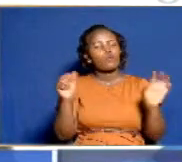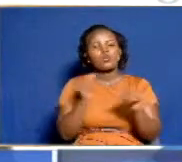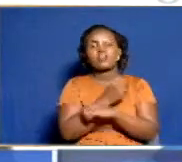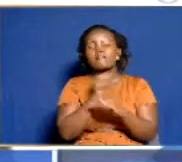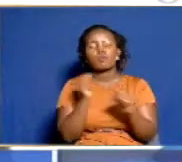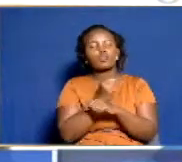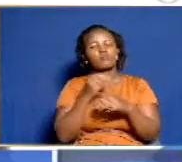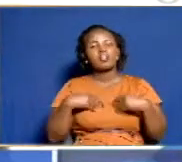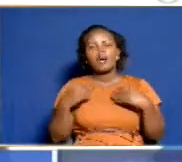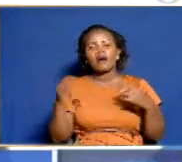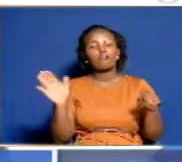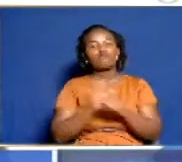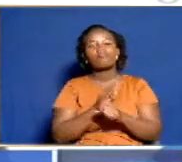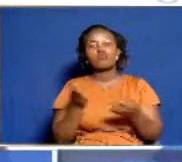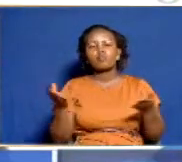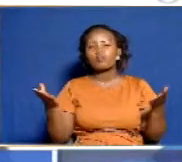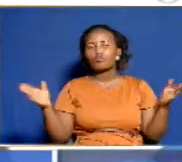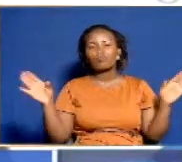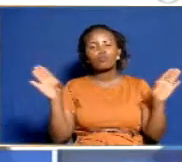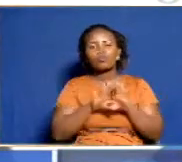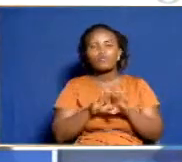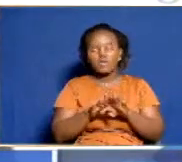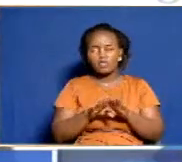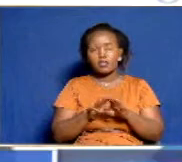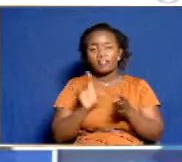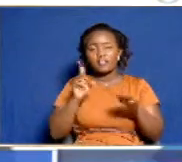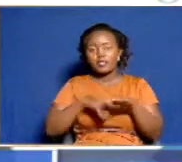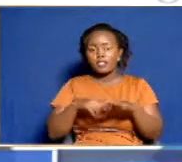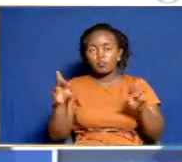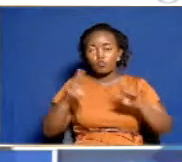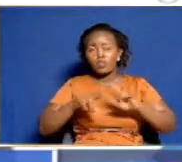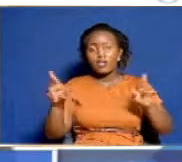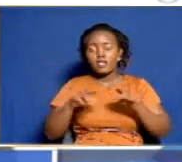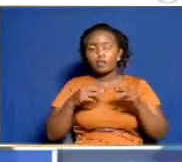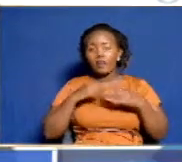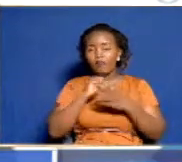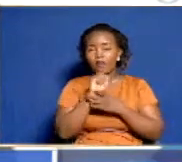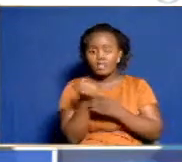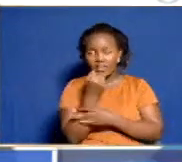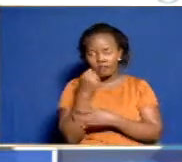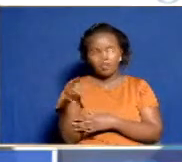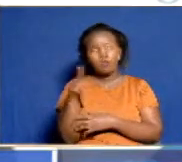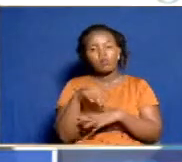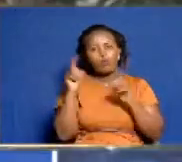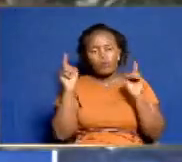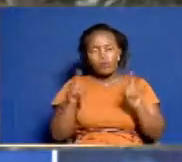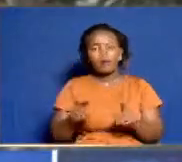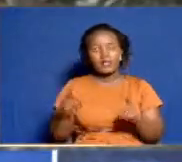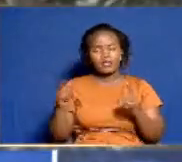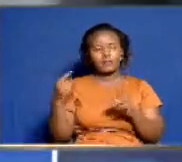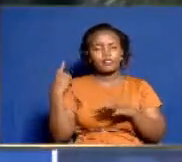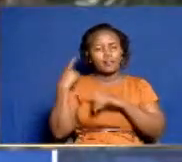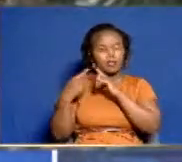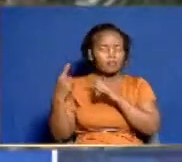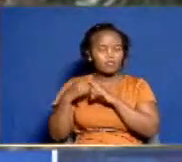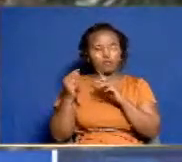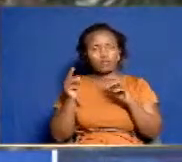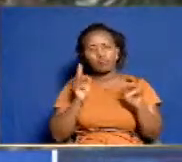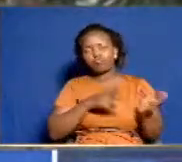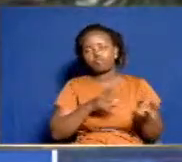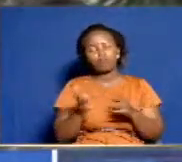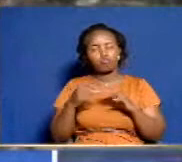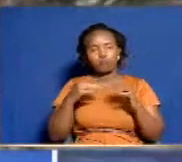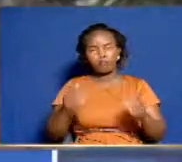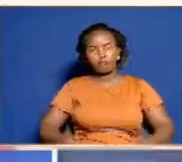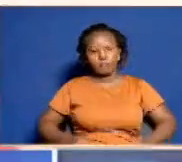lockdown, open and close and reopen. So I think we just have to learn how to live with COVID. He further proposed government